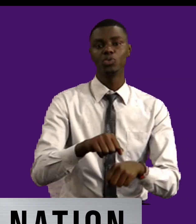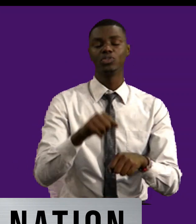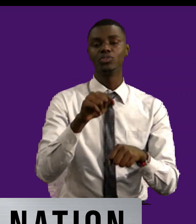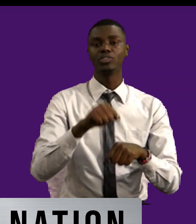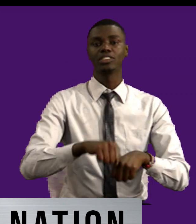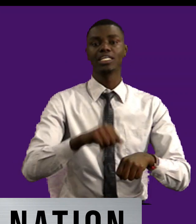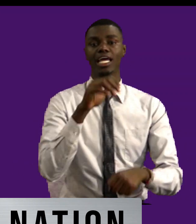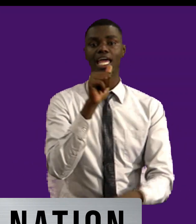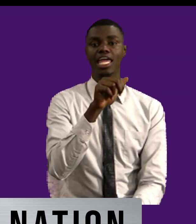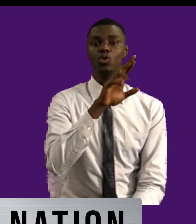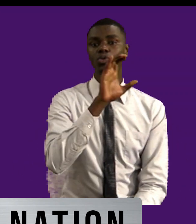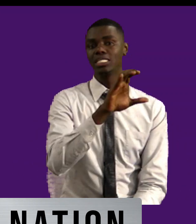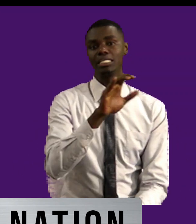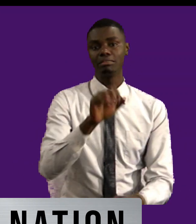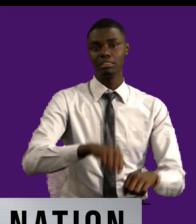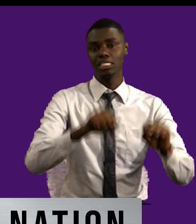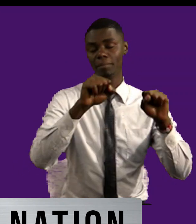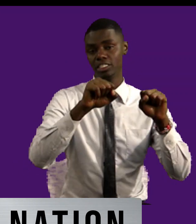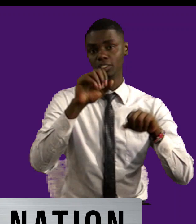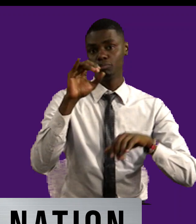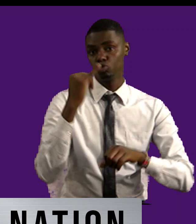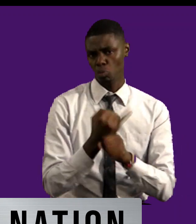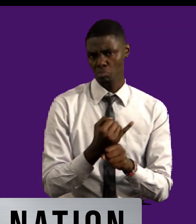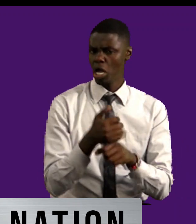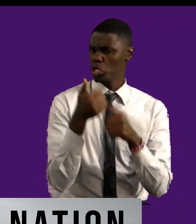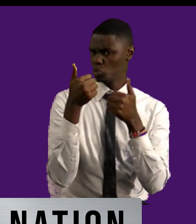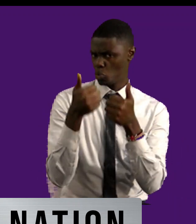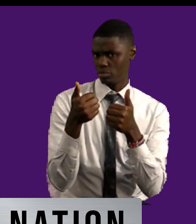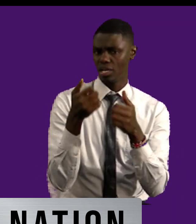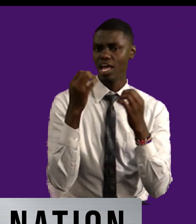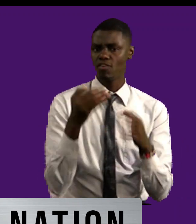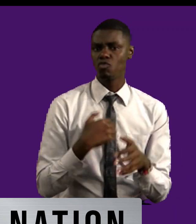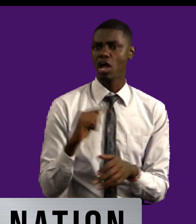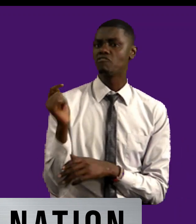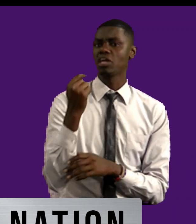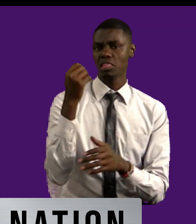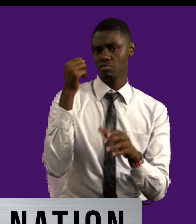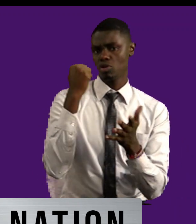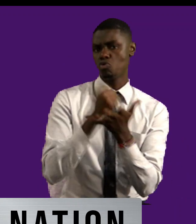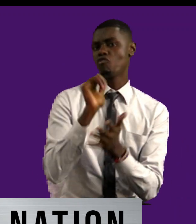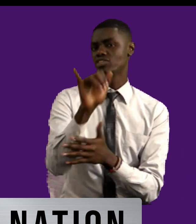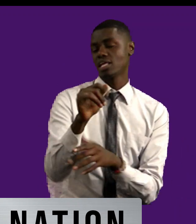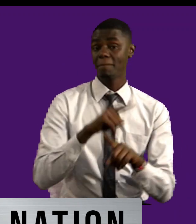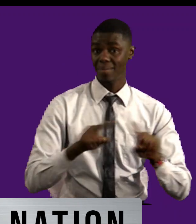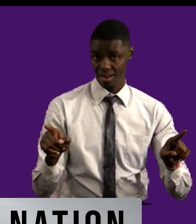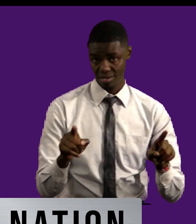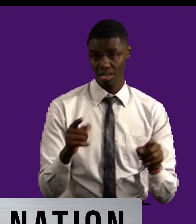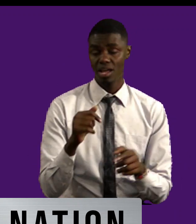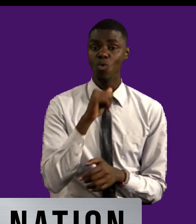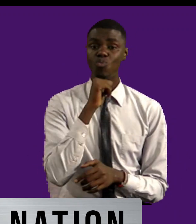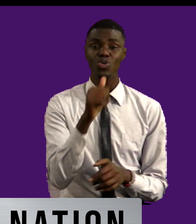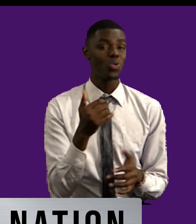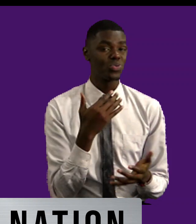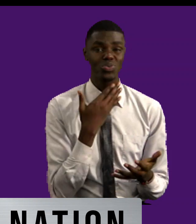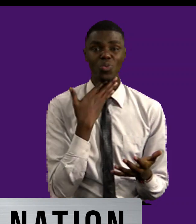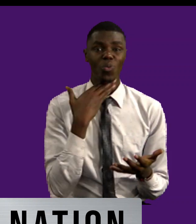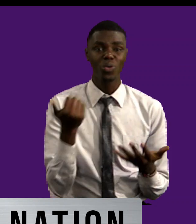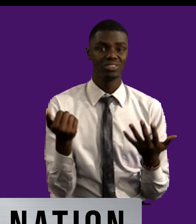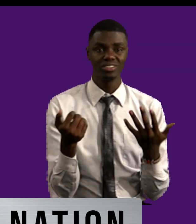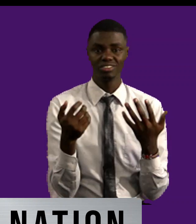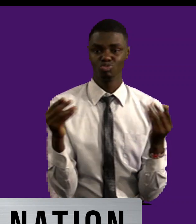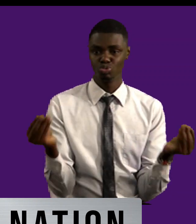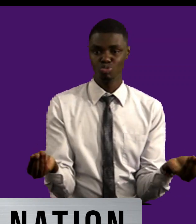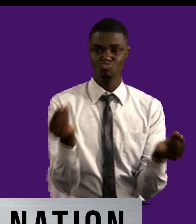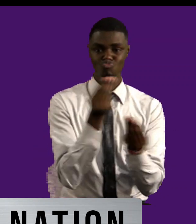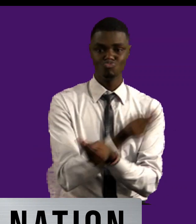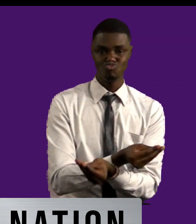AUC chairmanship job. Yeah, it's good when we have a Kenyan in that office, but we do not want to trade